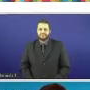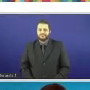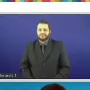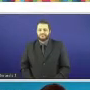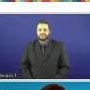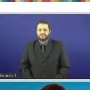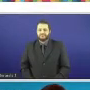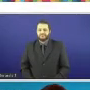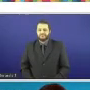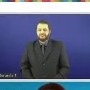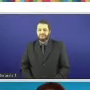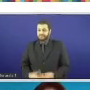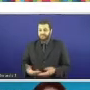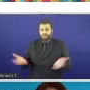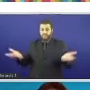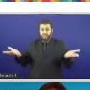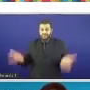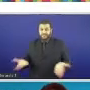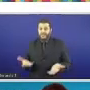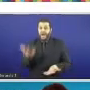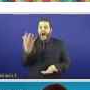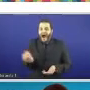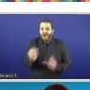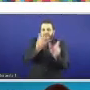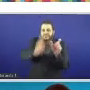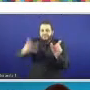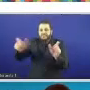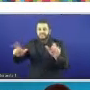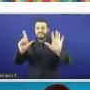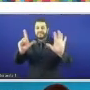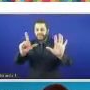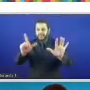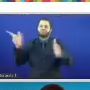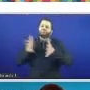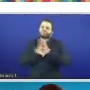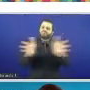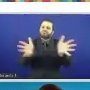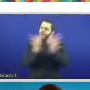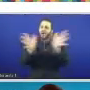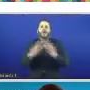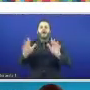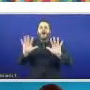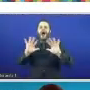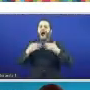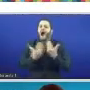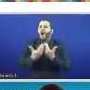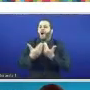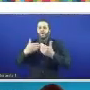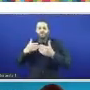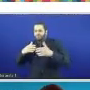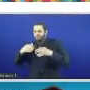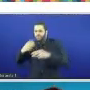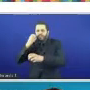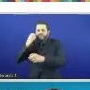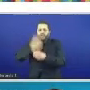a 7 panelistas que nos van a hablar de las prioridades de su trabajo, de los obstáculos que han encontrado y de